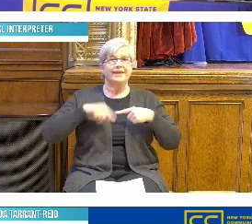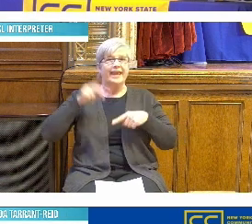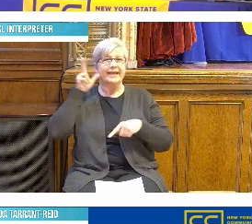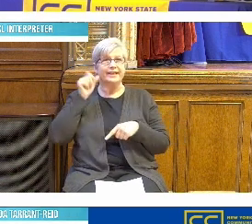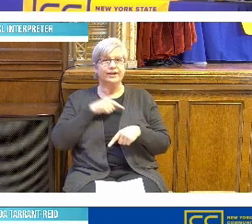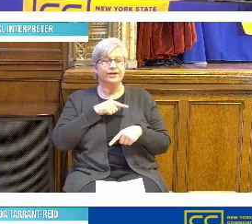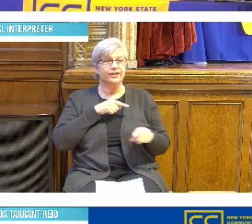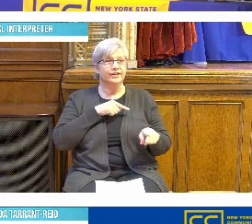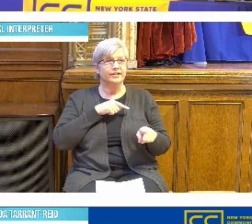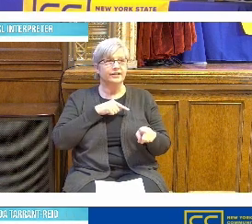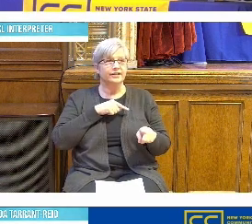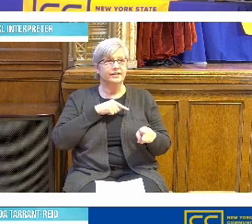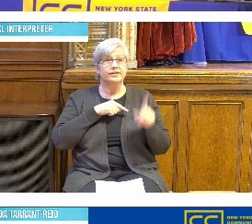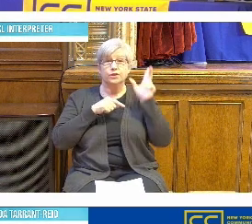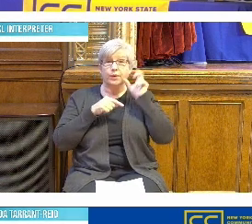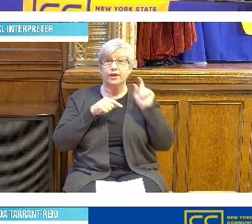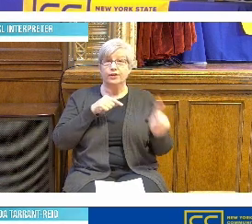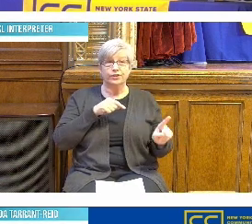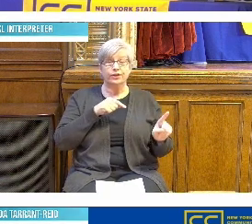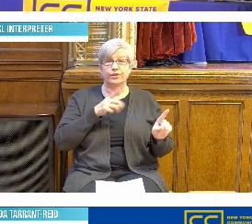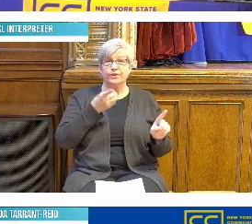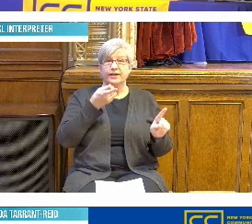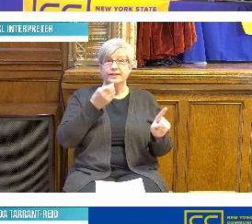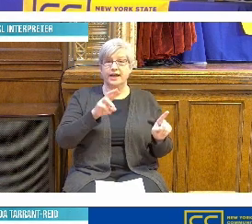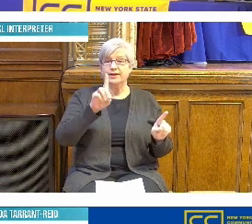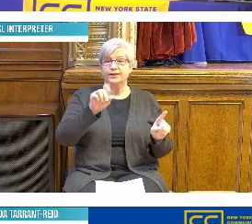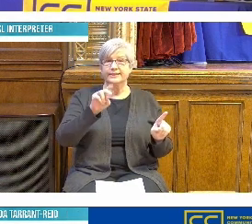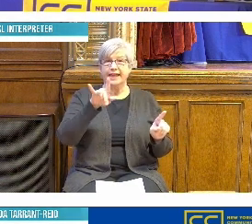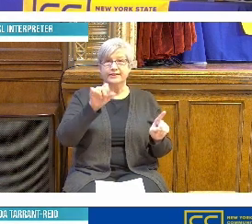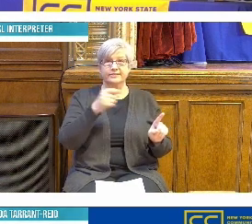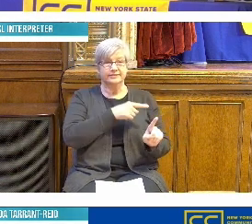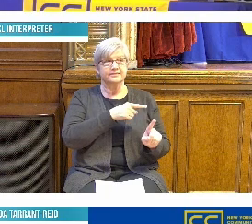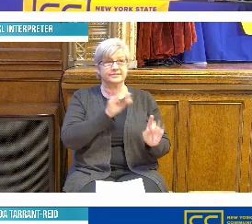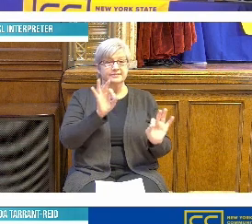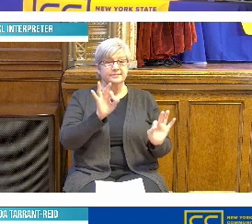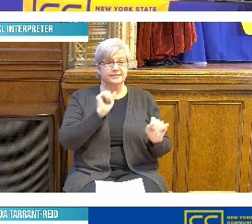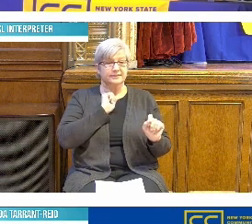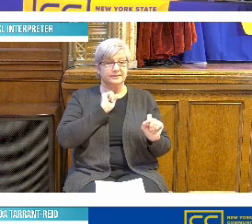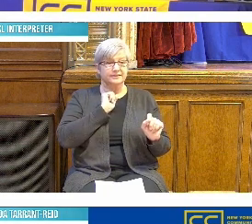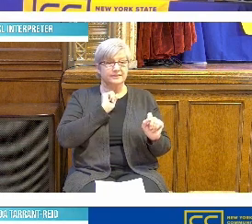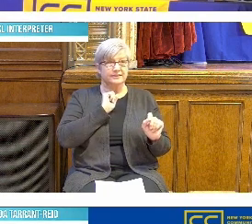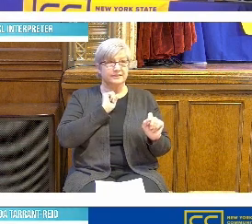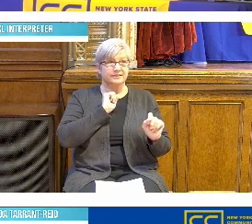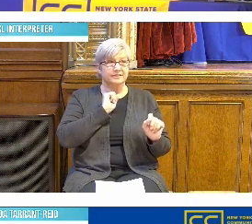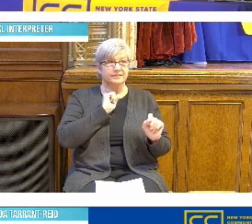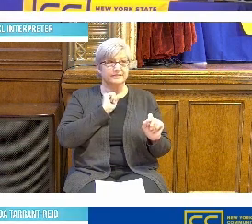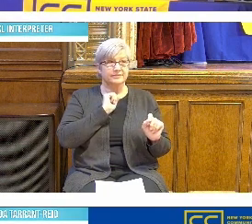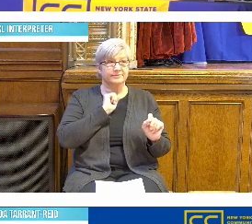camera on. We can hear you, Dr. Daniels, we can hear you.